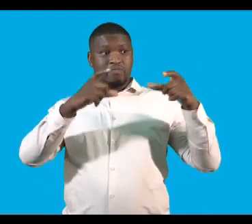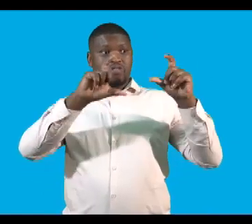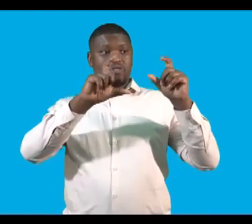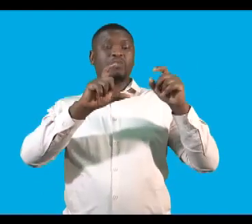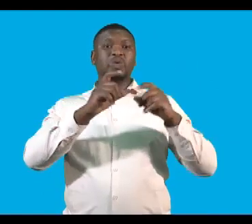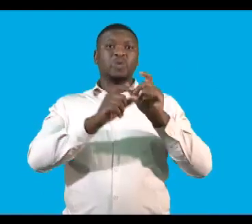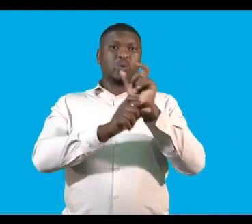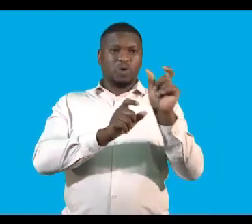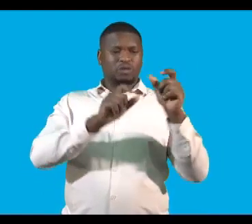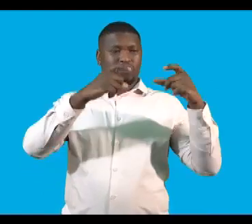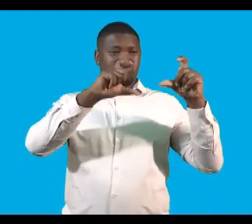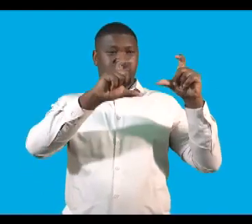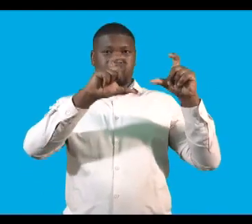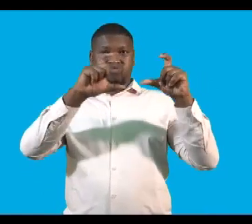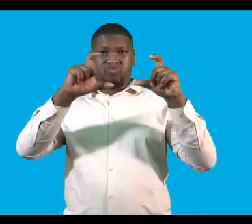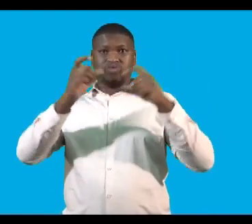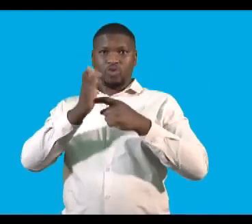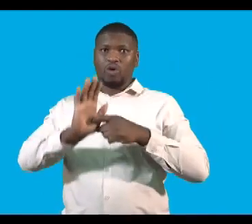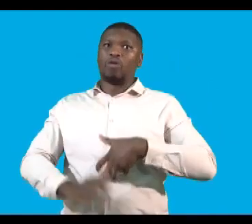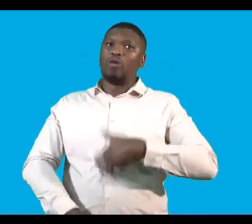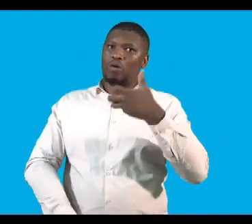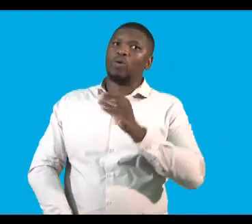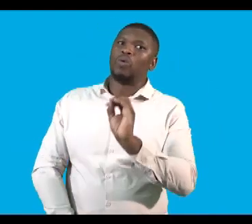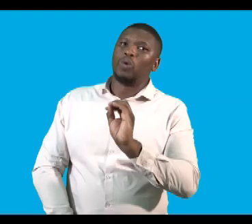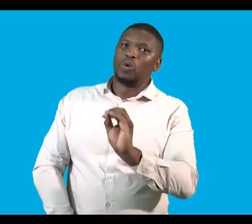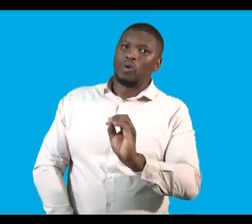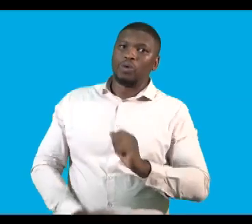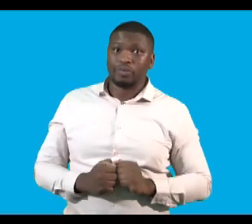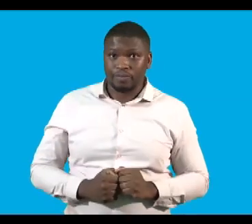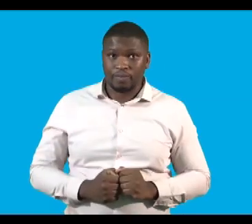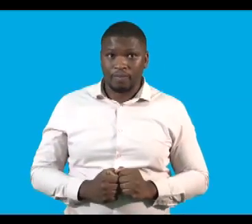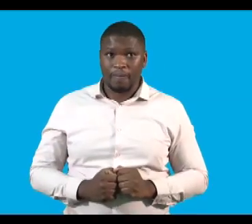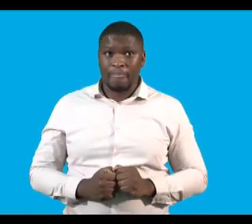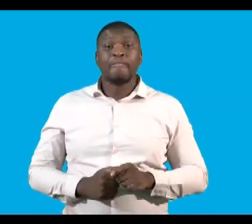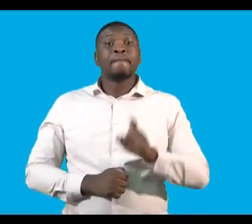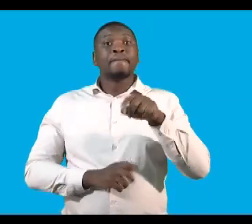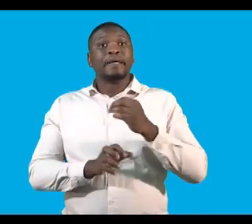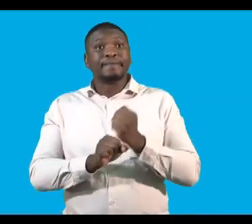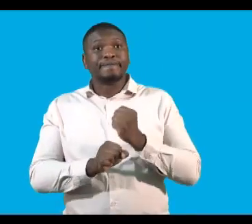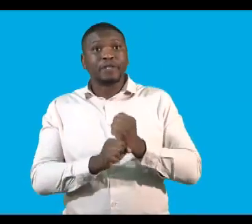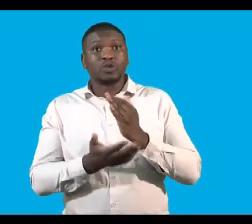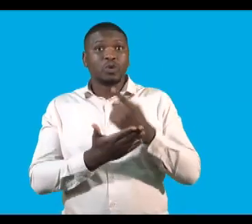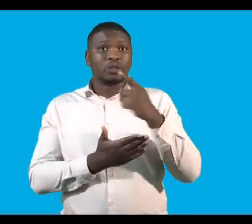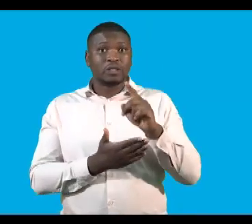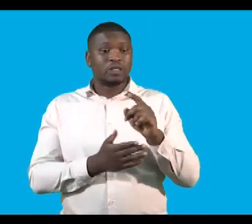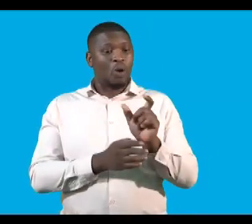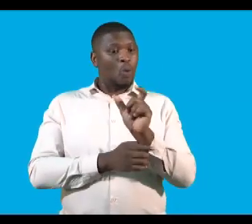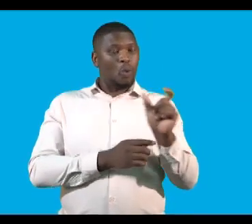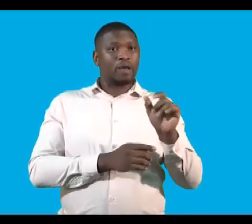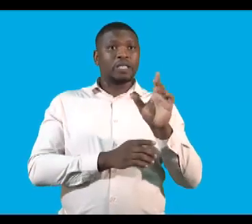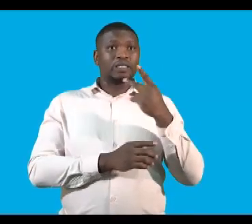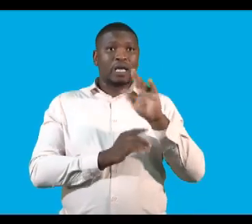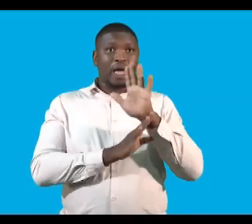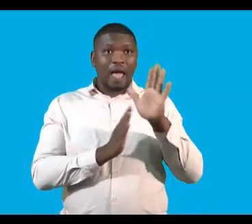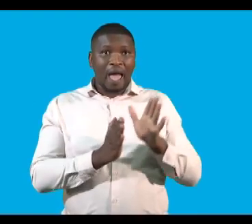large, bold letters, indicating her anger. Make sure that you don't confuse capital letters. As you can see,